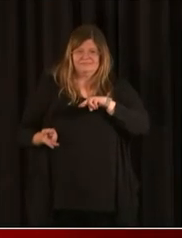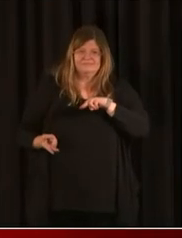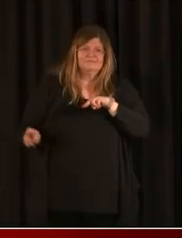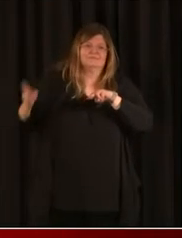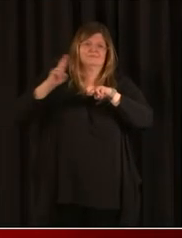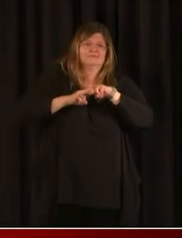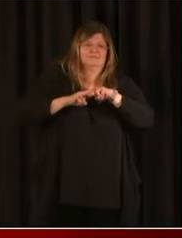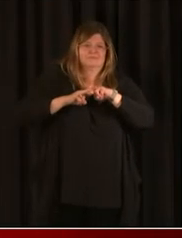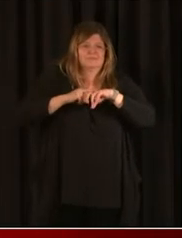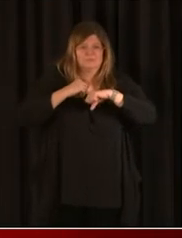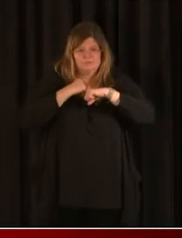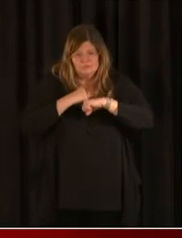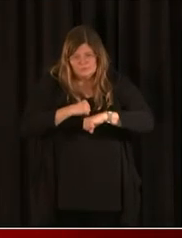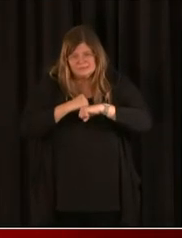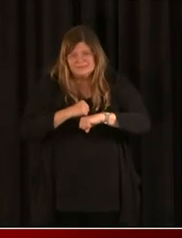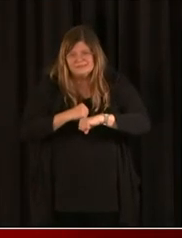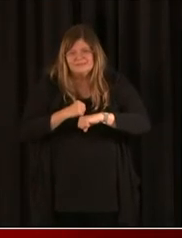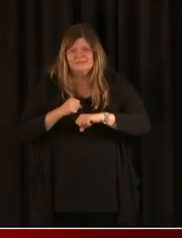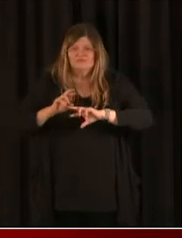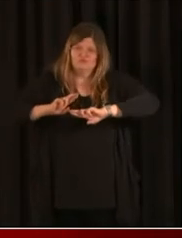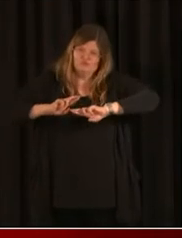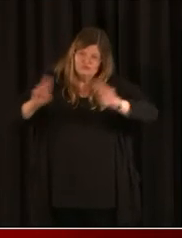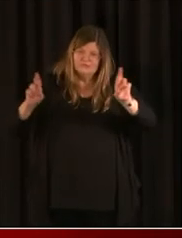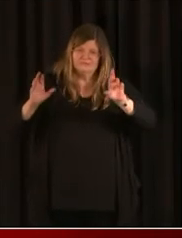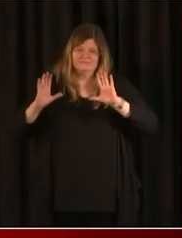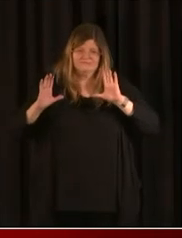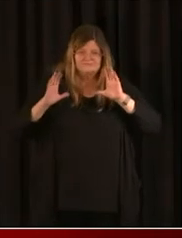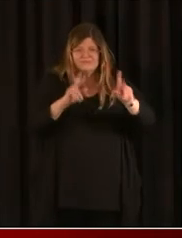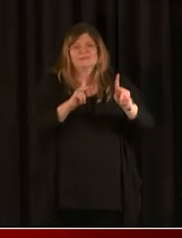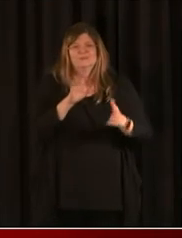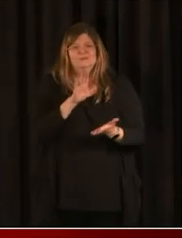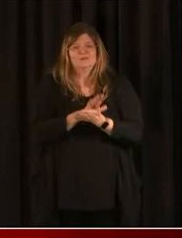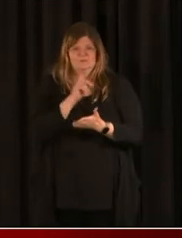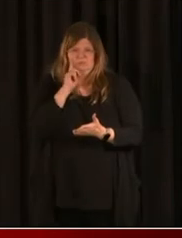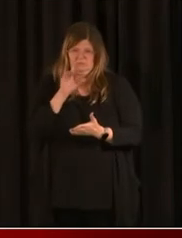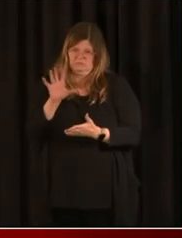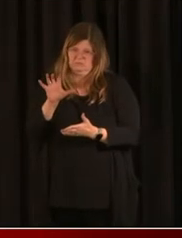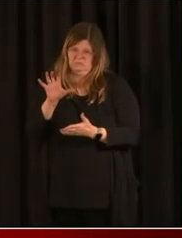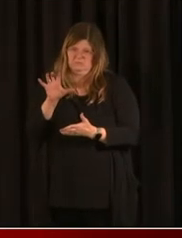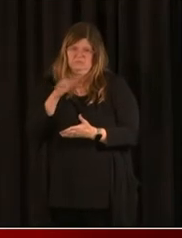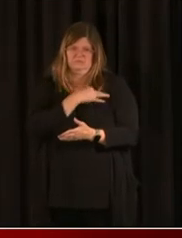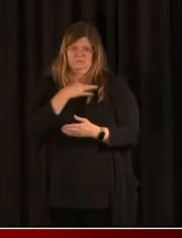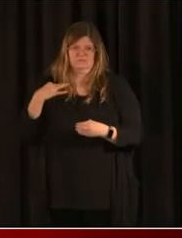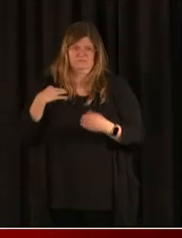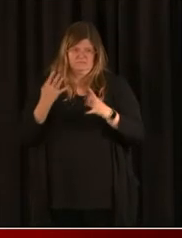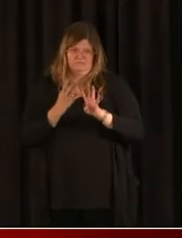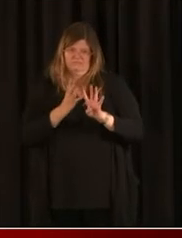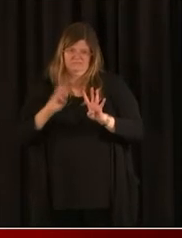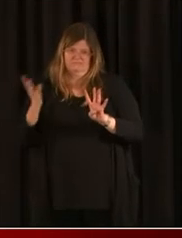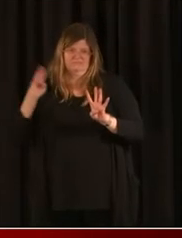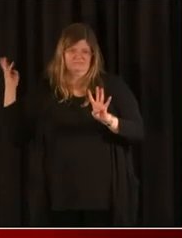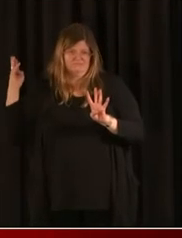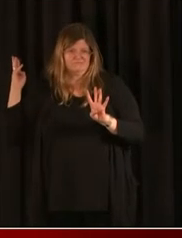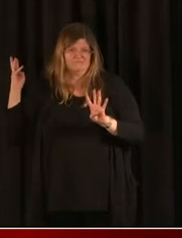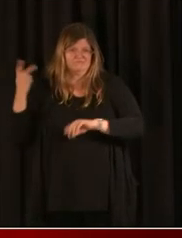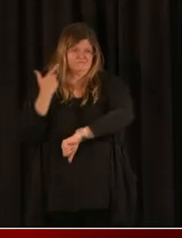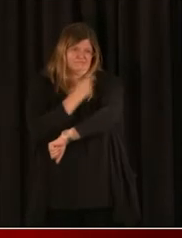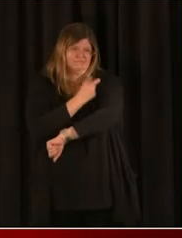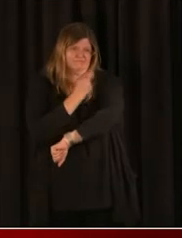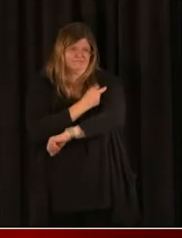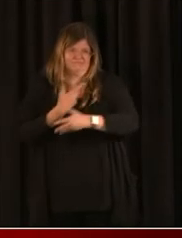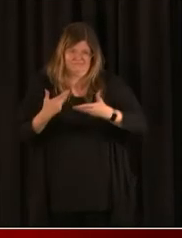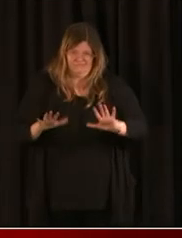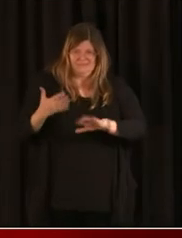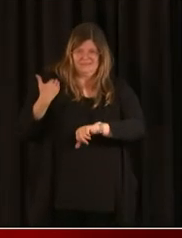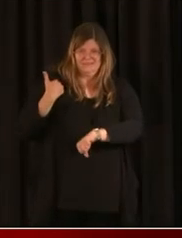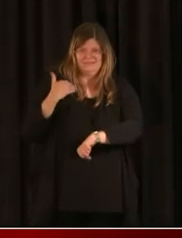they prepare to come back to school. I think close to 500 staff members were able to get vaccines last night, so